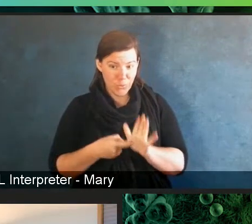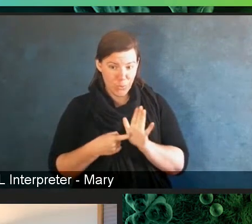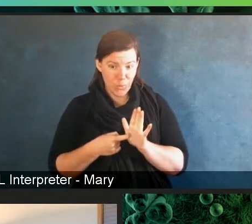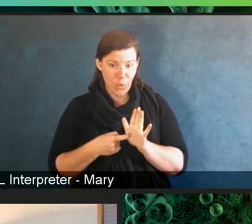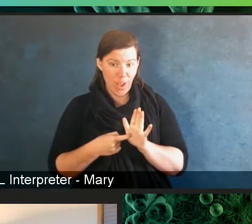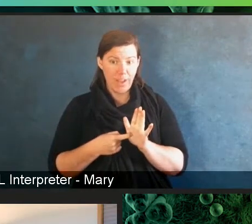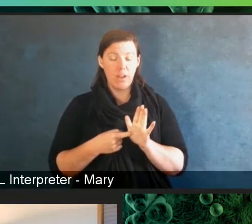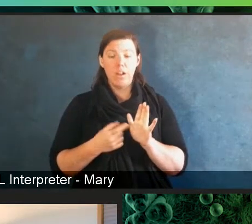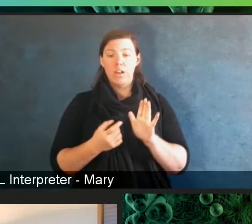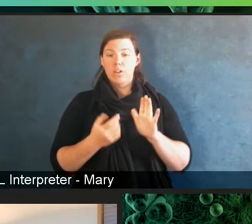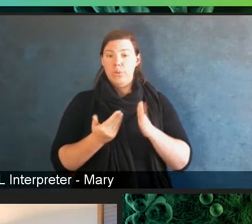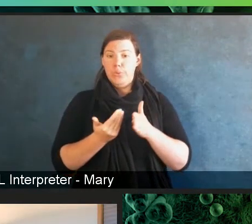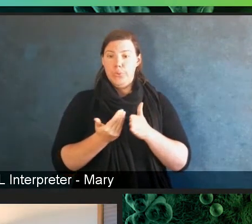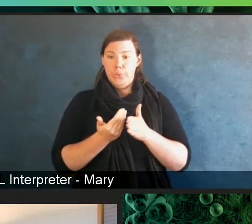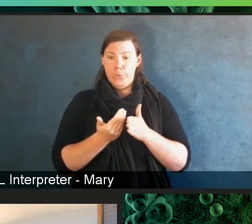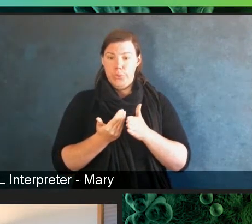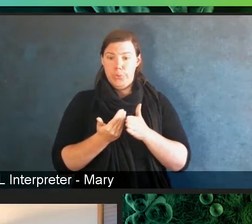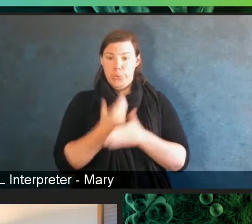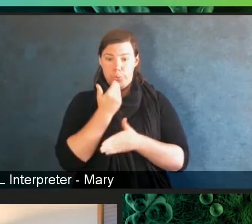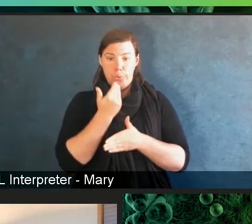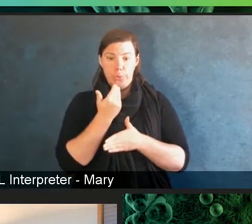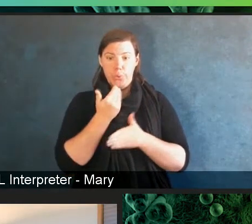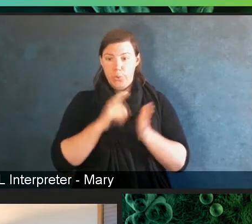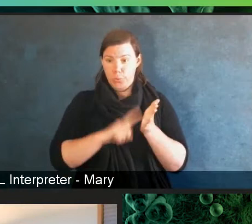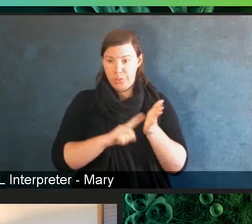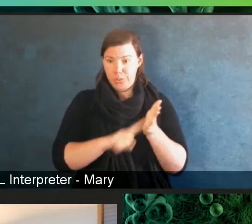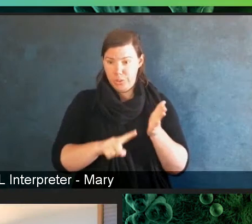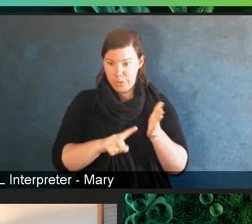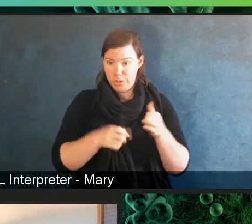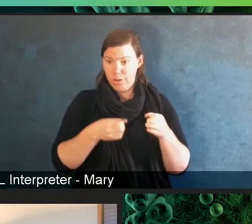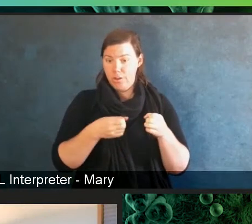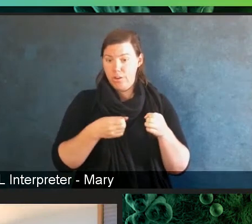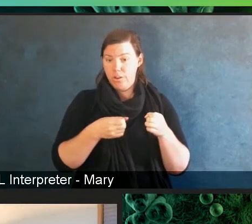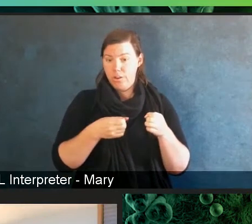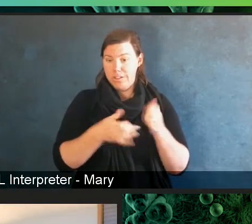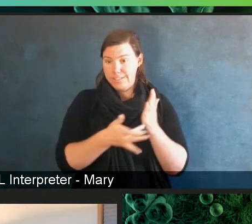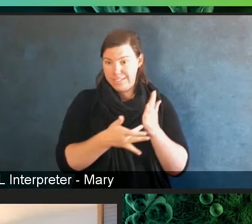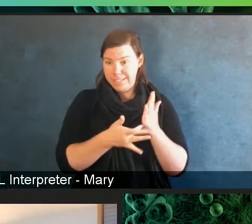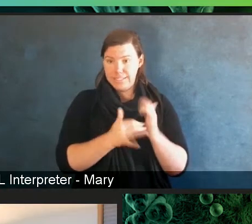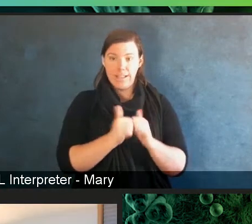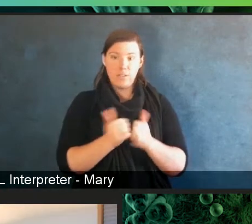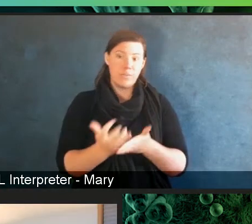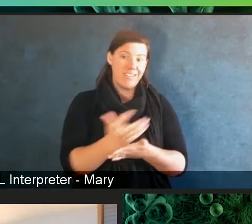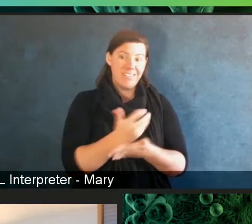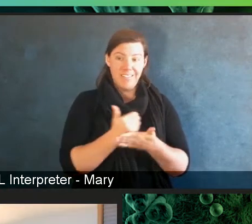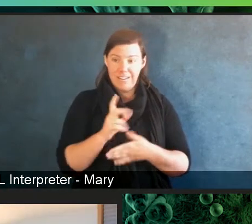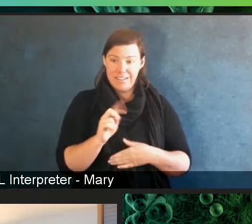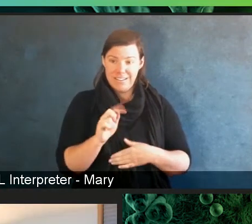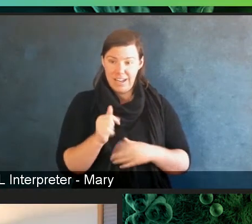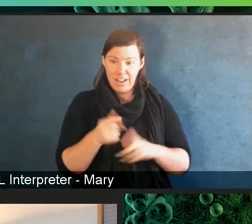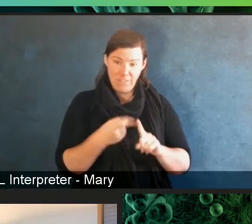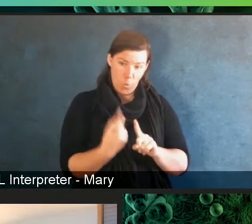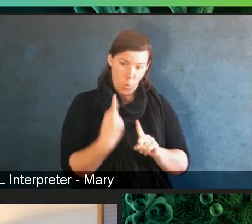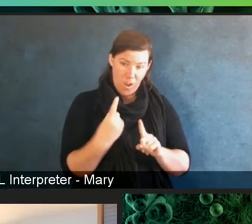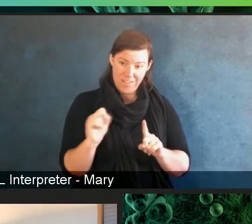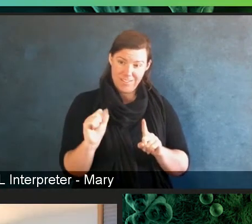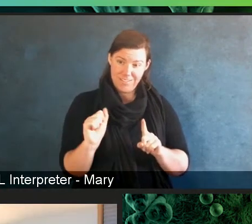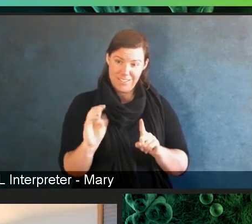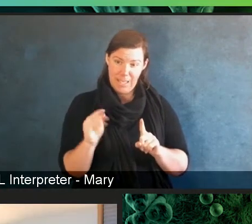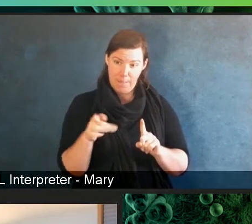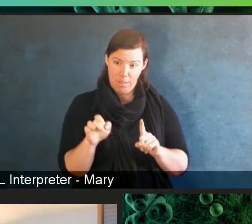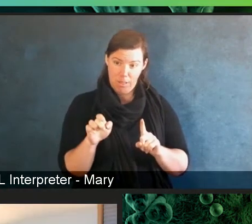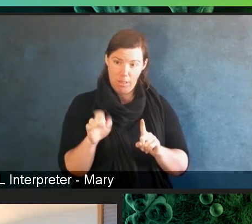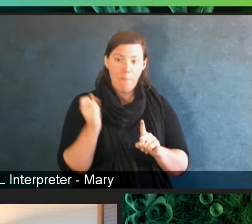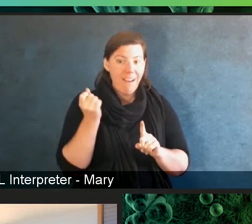sample. But it turns out that then creates its own problem, because once you have so much data that you can't just load it up into a spreadsheet, the human mind can't